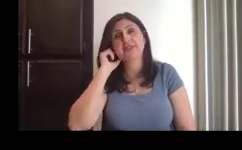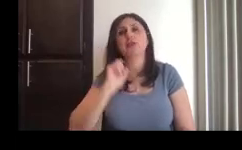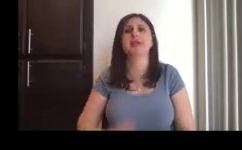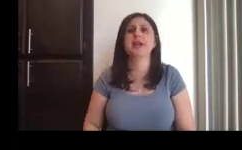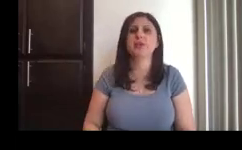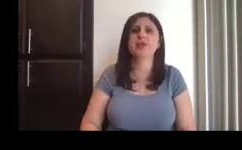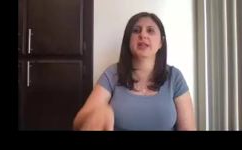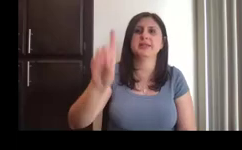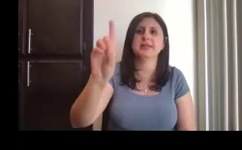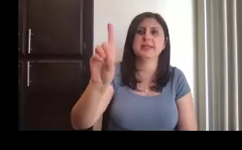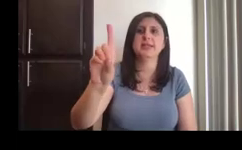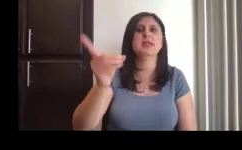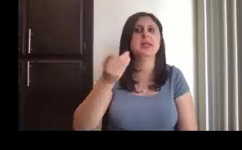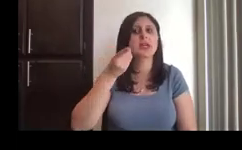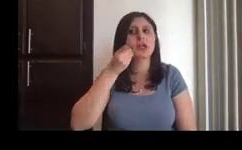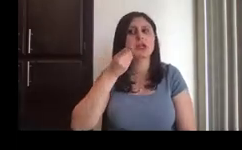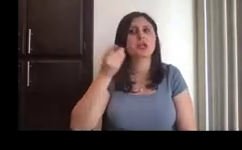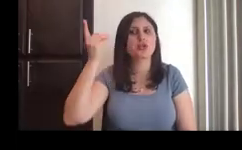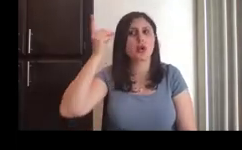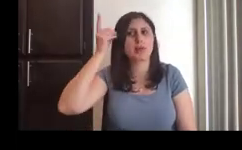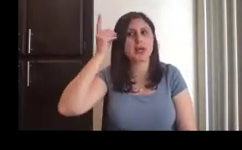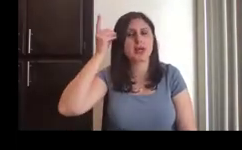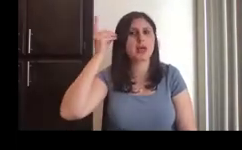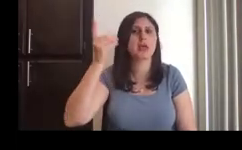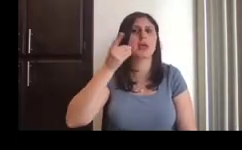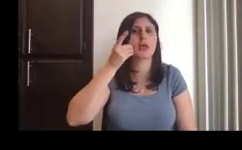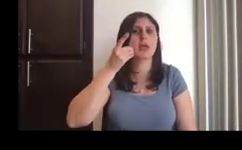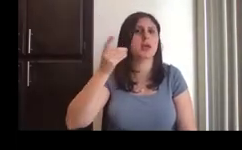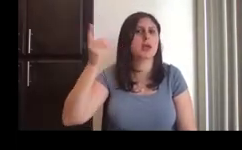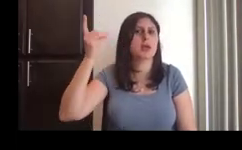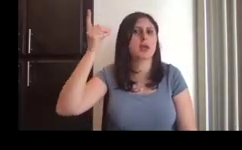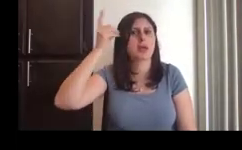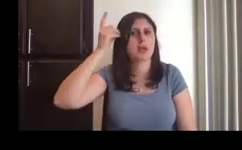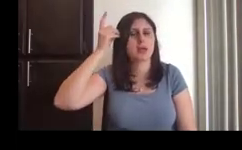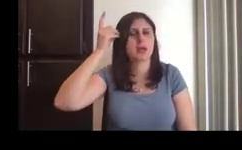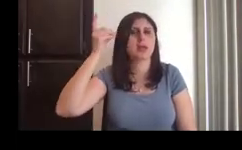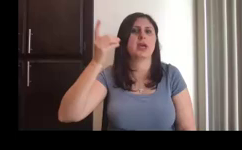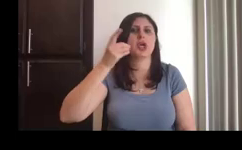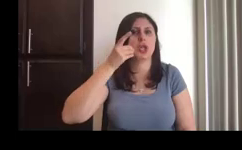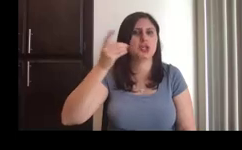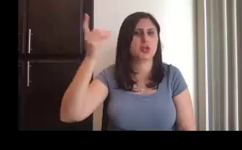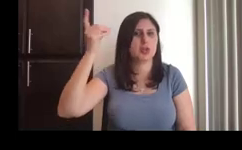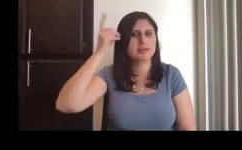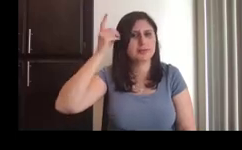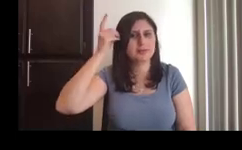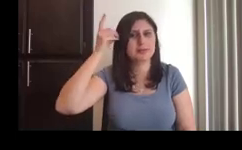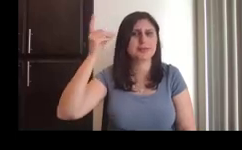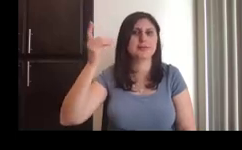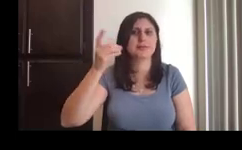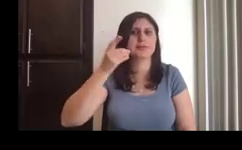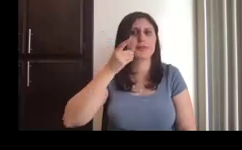for deaf, so be careful with it. It's a D. Dorm. like a college